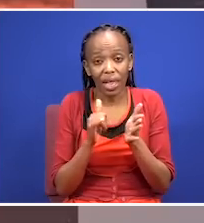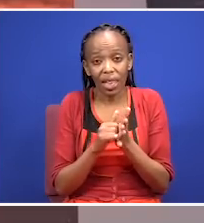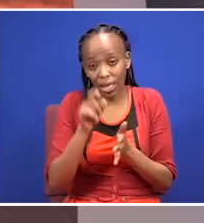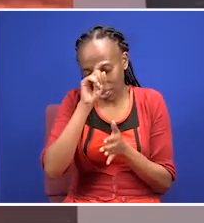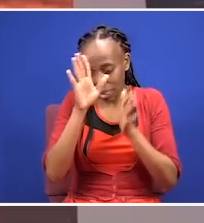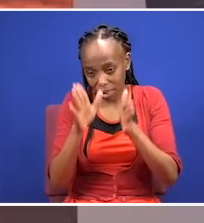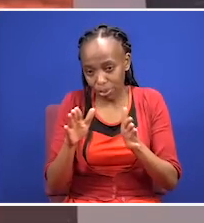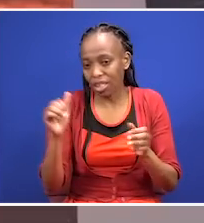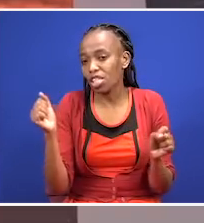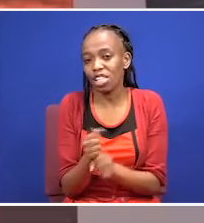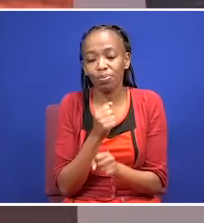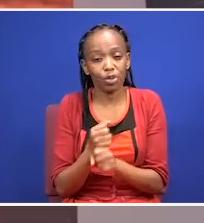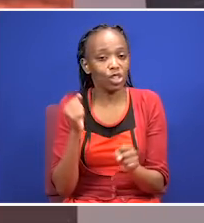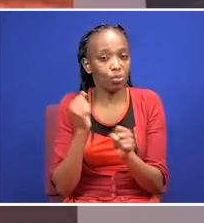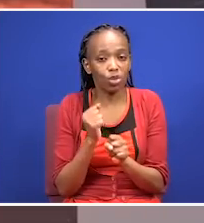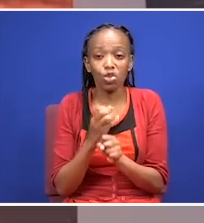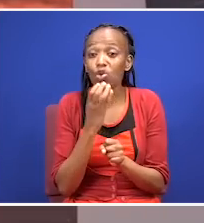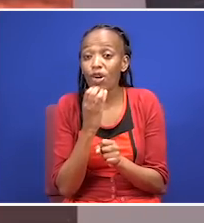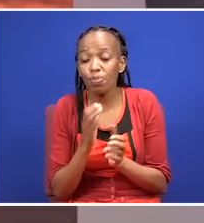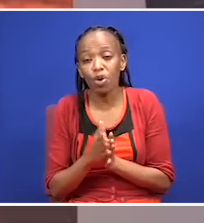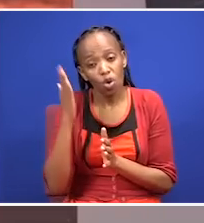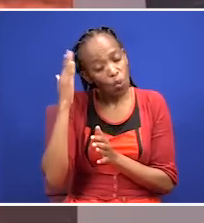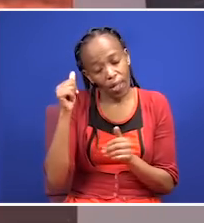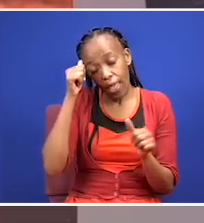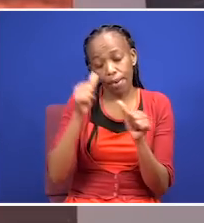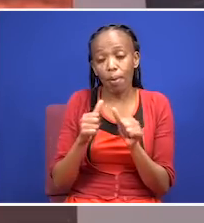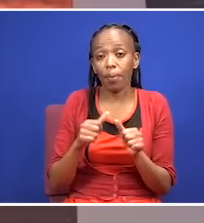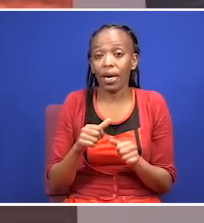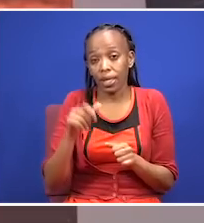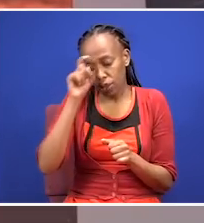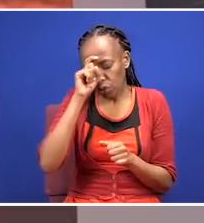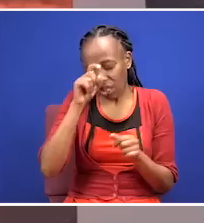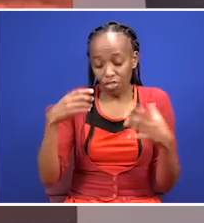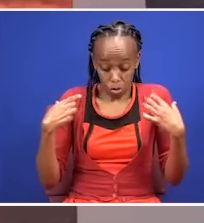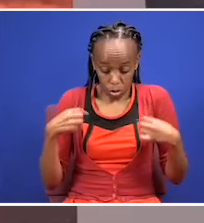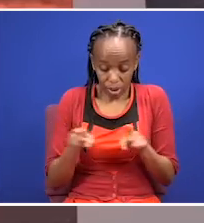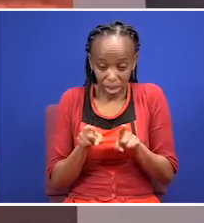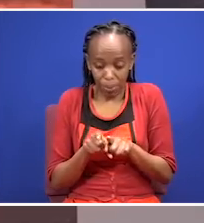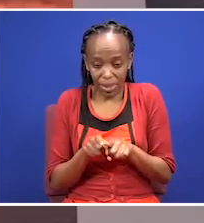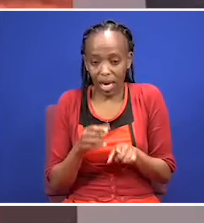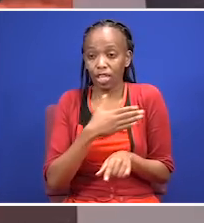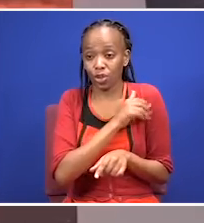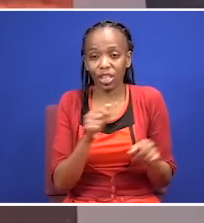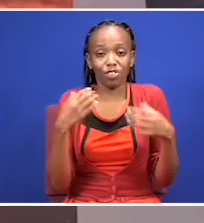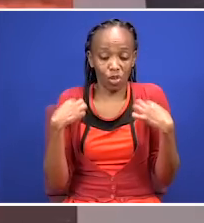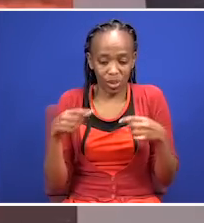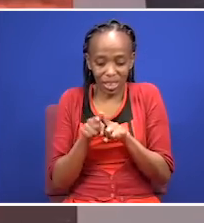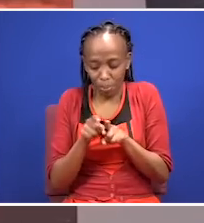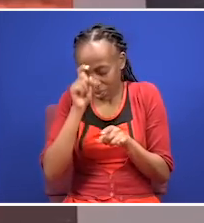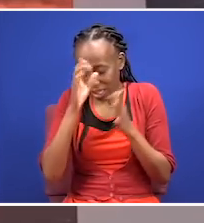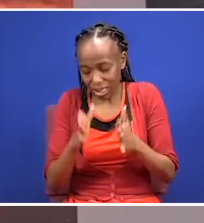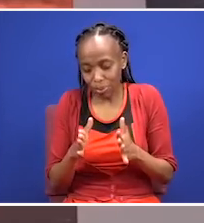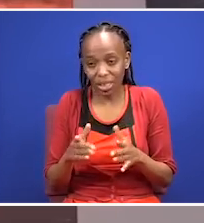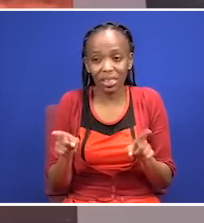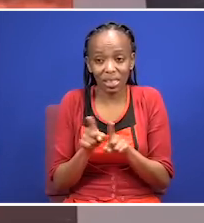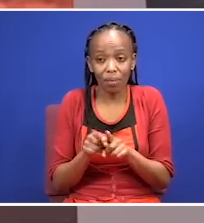egyptian would never do to a hebrew then because remember joseph is dressed like an egyptian in every way he looks like an egyptian